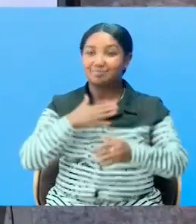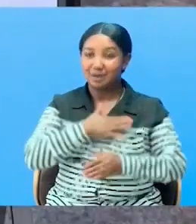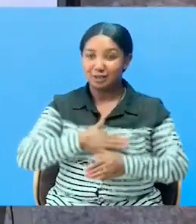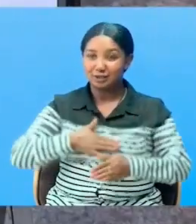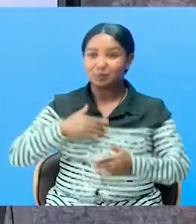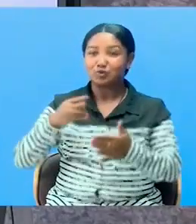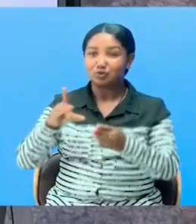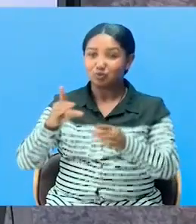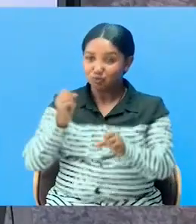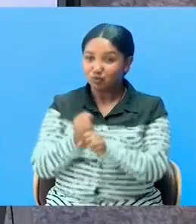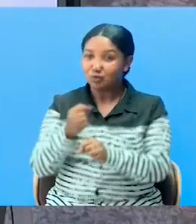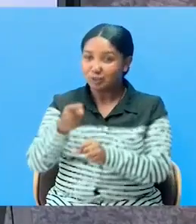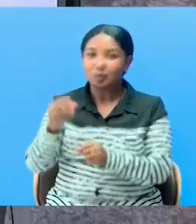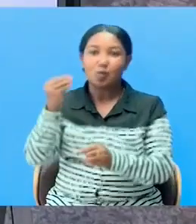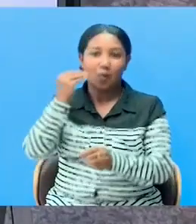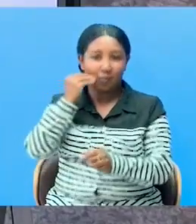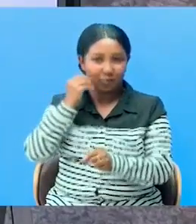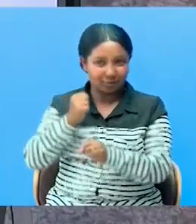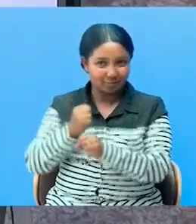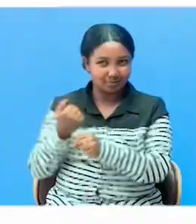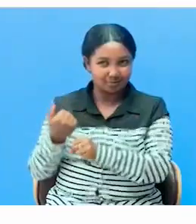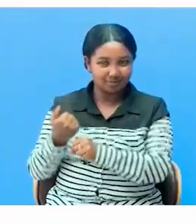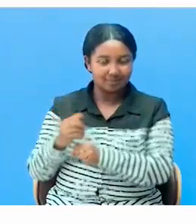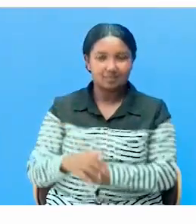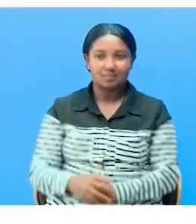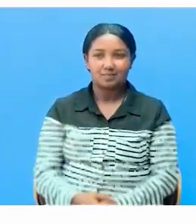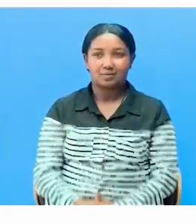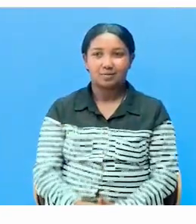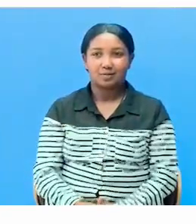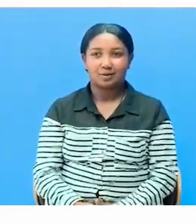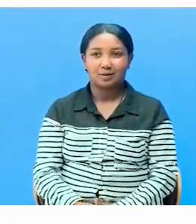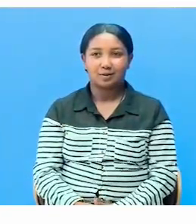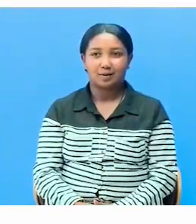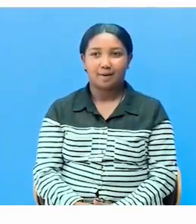do this as homework.